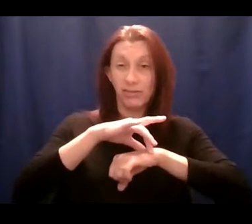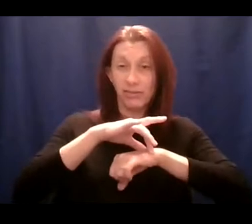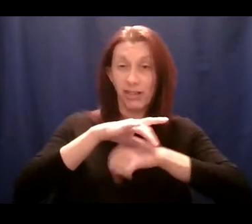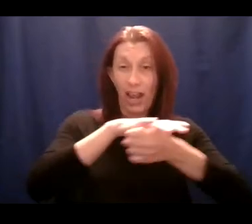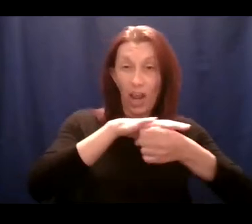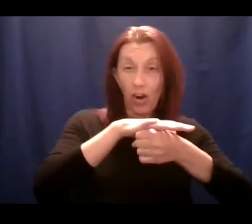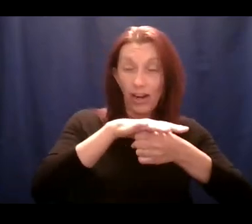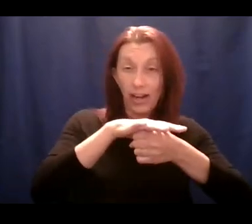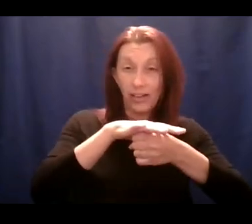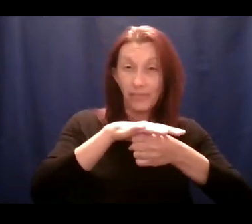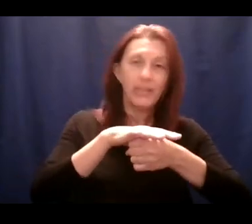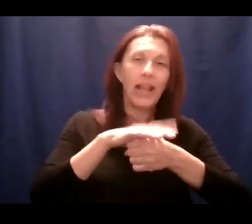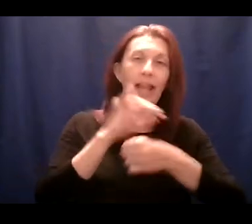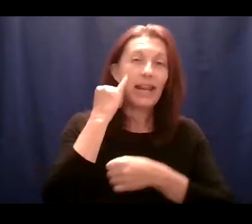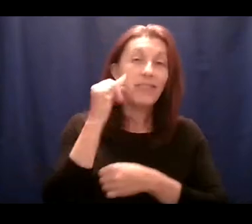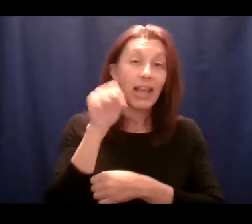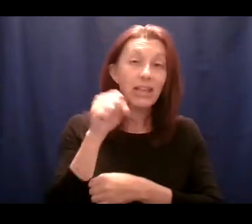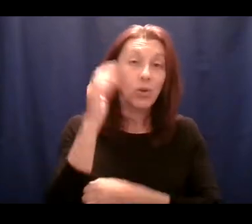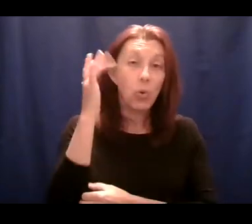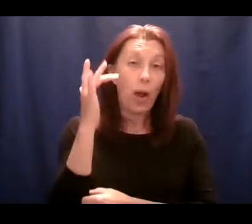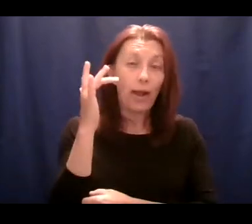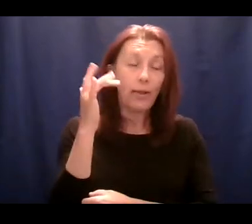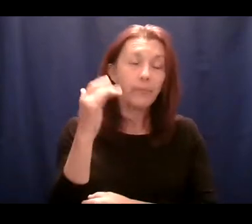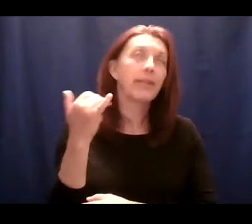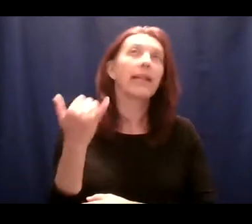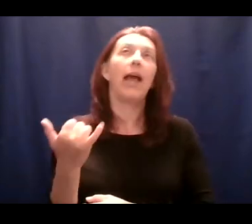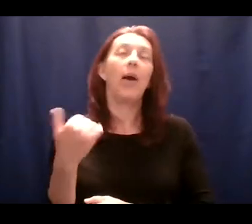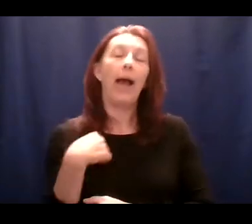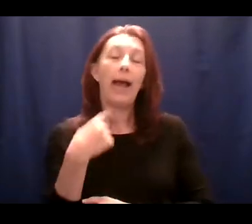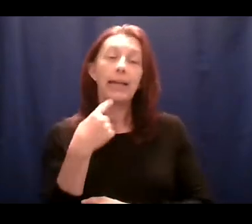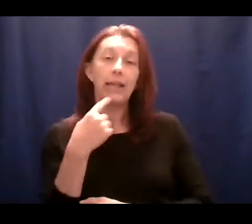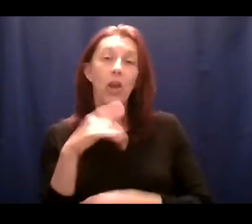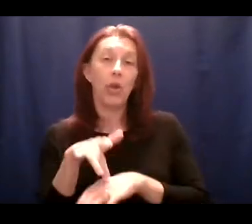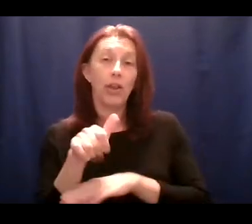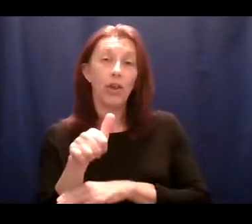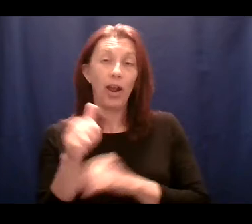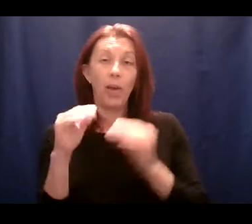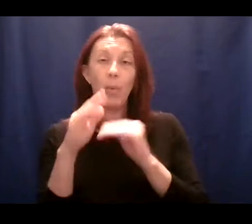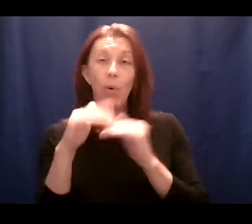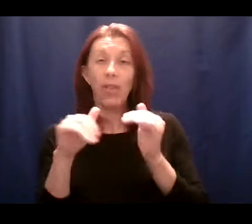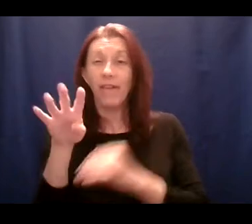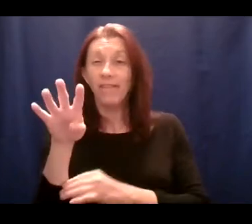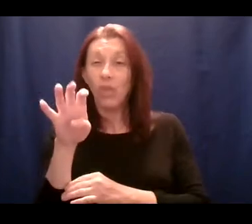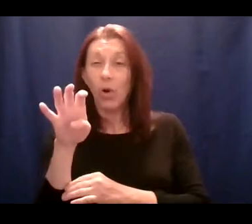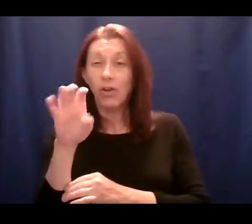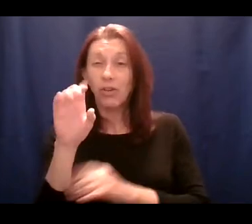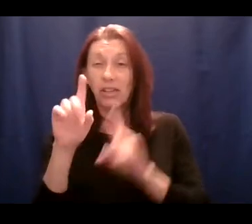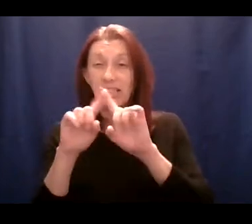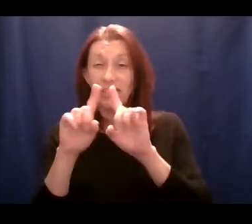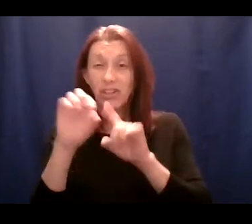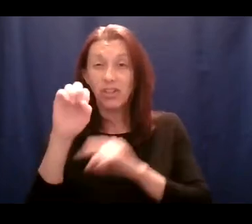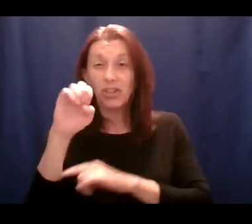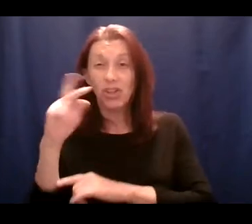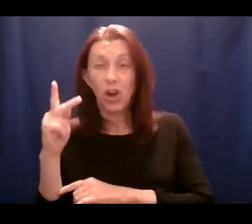over 400 different types of sharks, which is really incredible. And they are found in the warm tropical waters we were